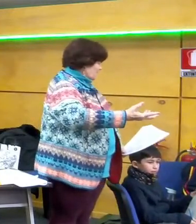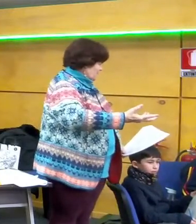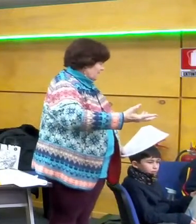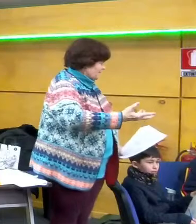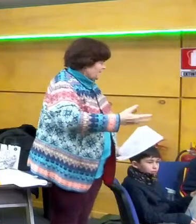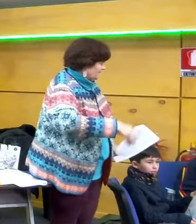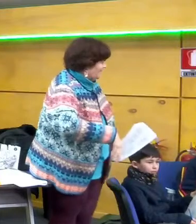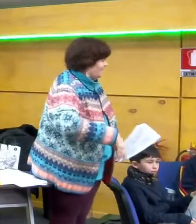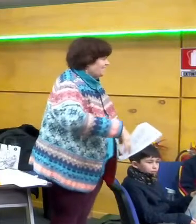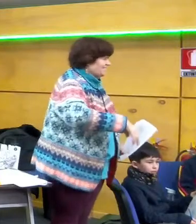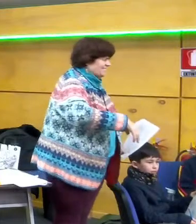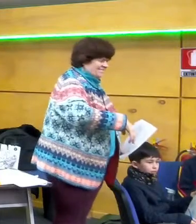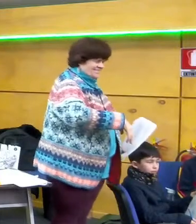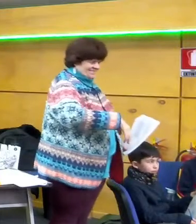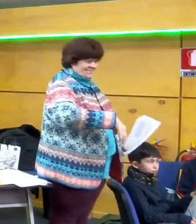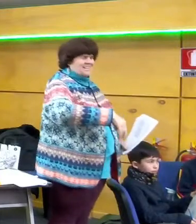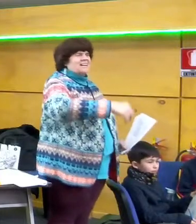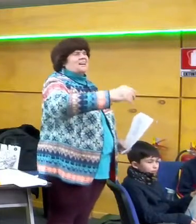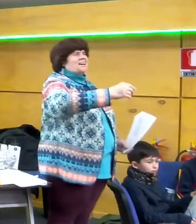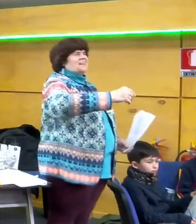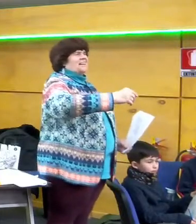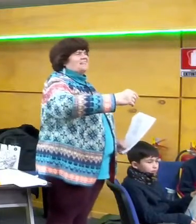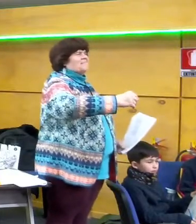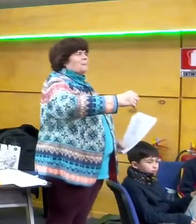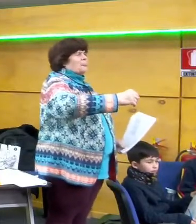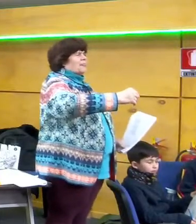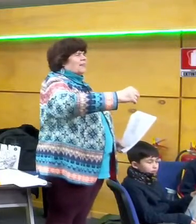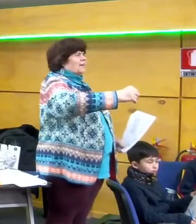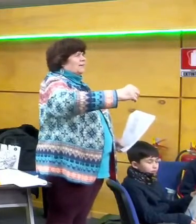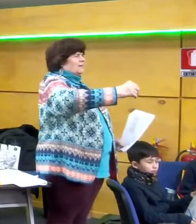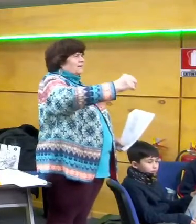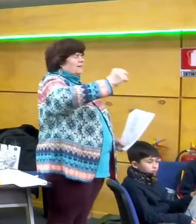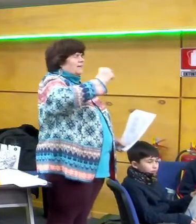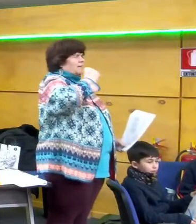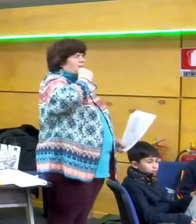Oh, that would have been good. Yeah. Okay.